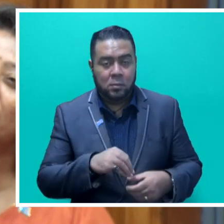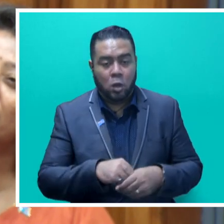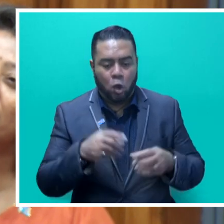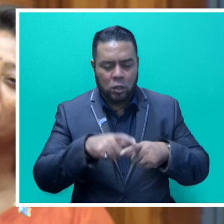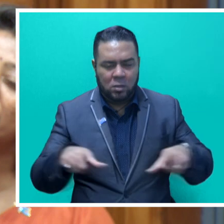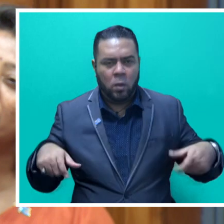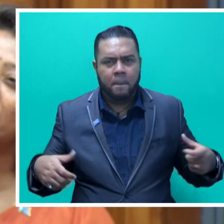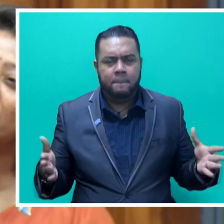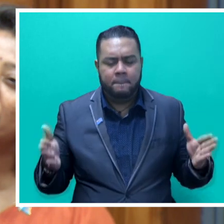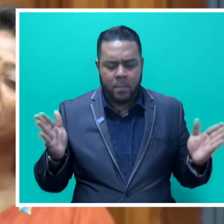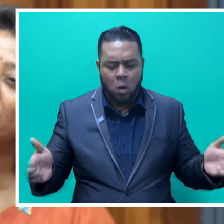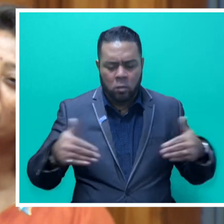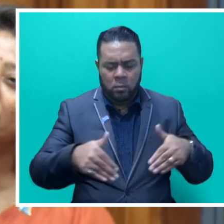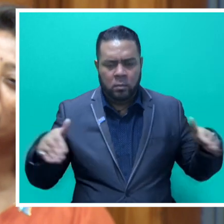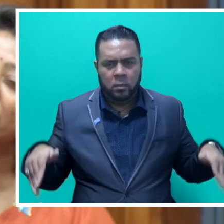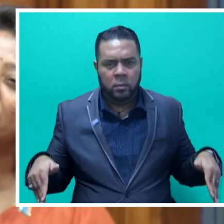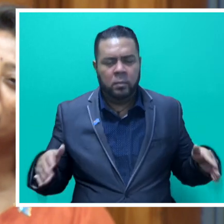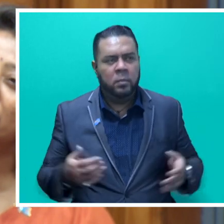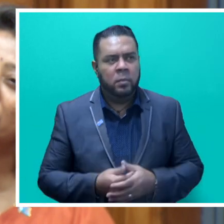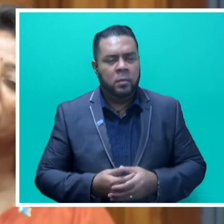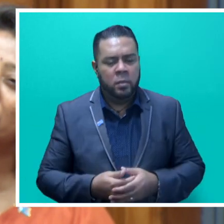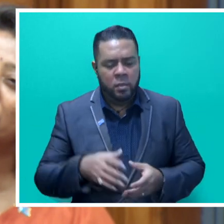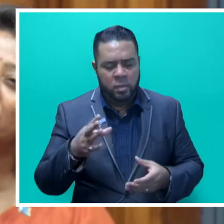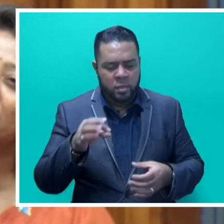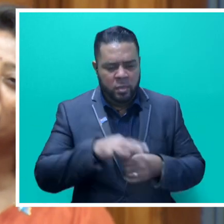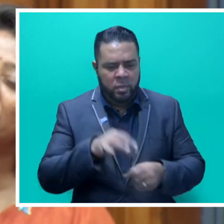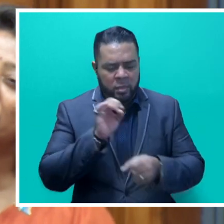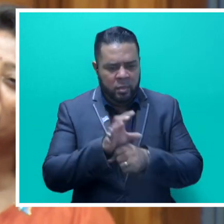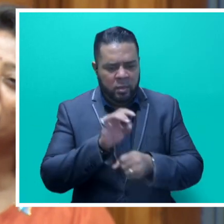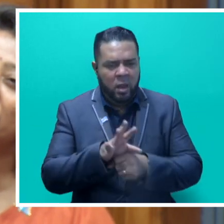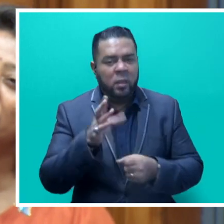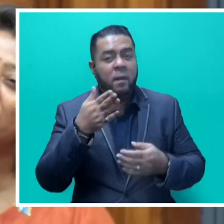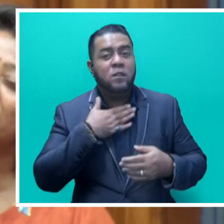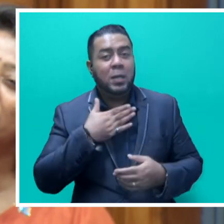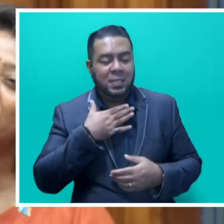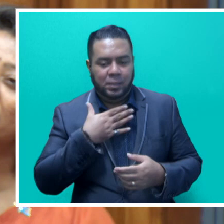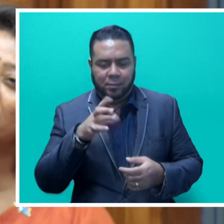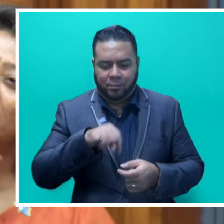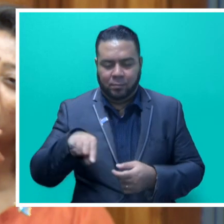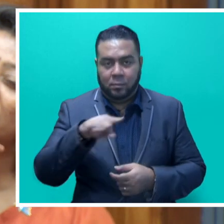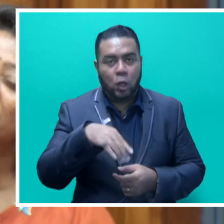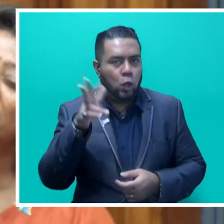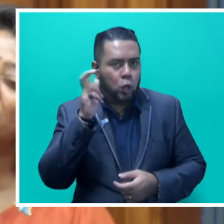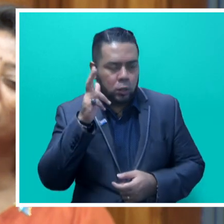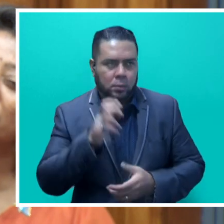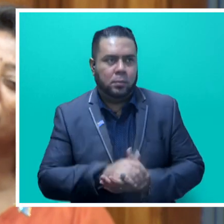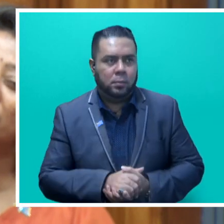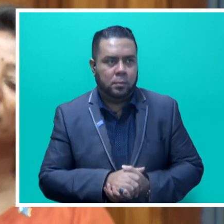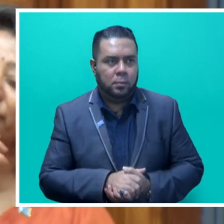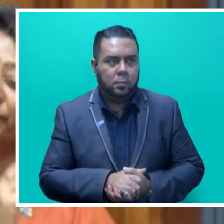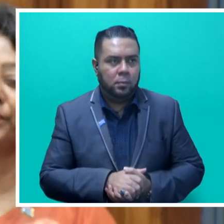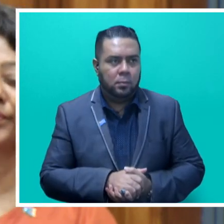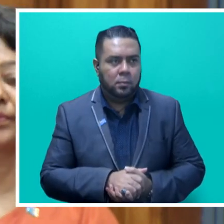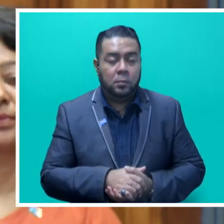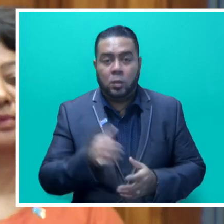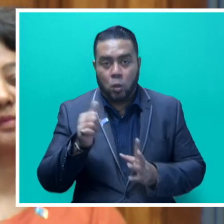boundaries. Elections of district advisory councillors will ensure that the voices of the rural informal settlements are heard.